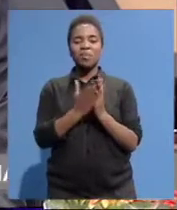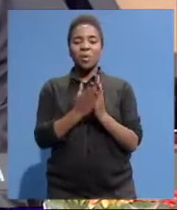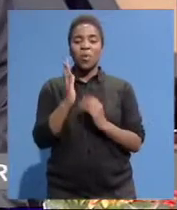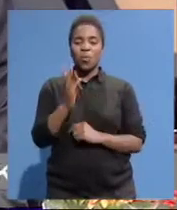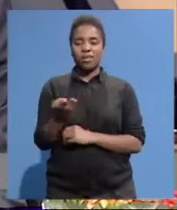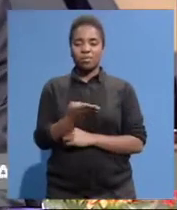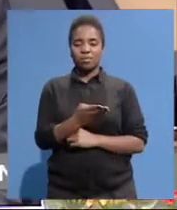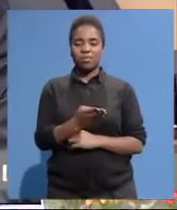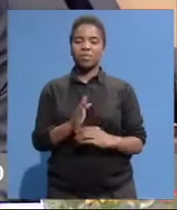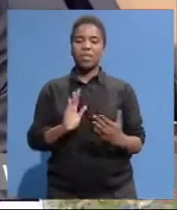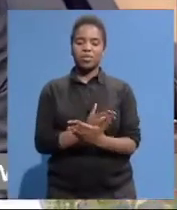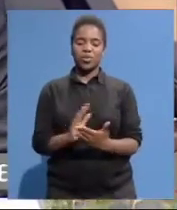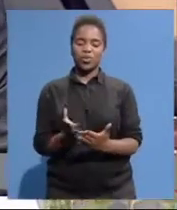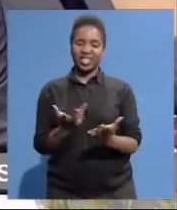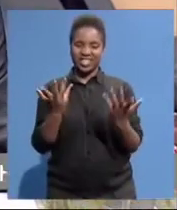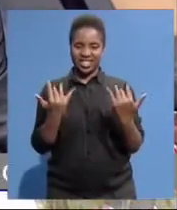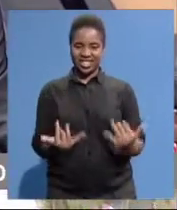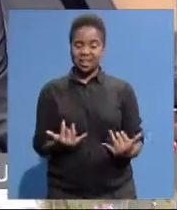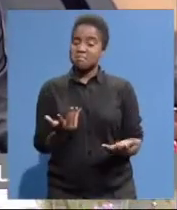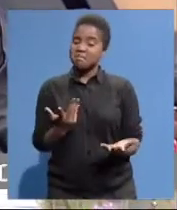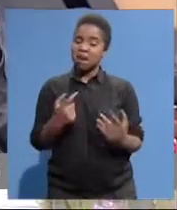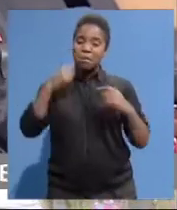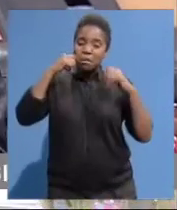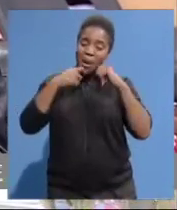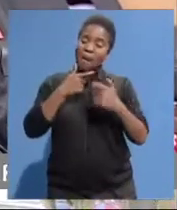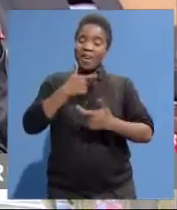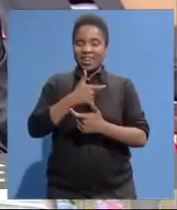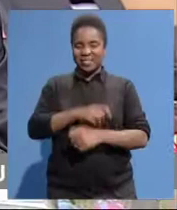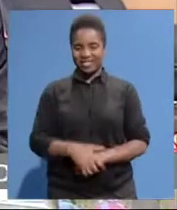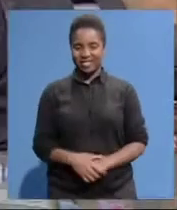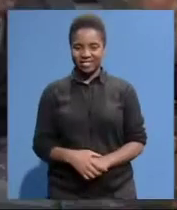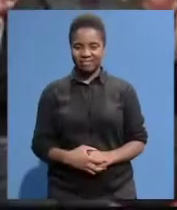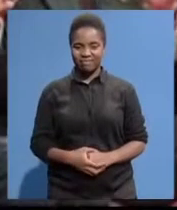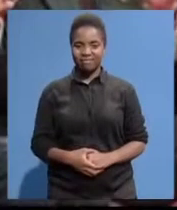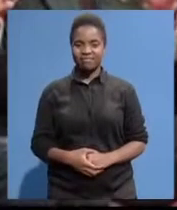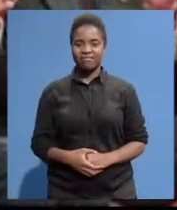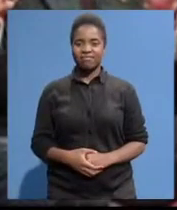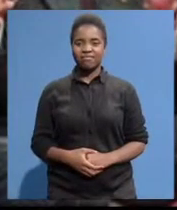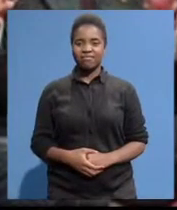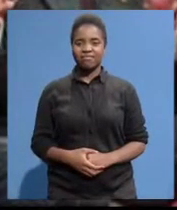cannot wait for the discussion. I think you might cry and even laugh.